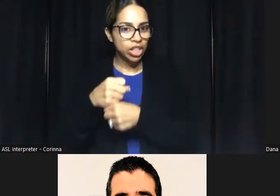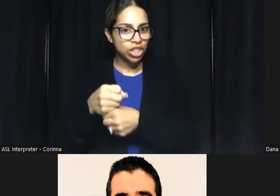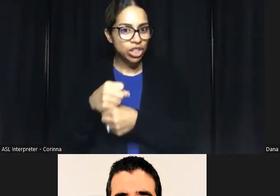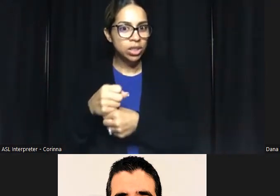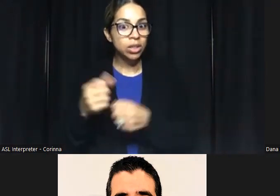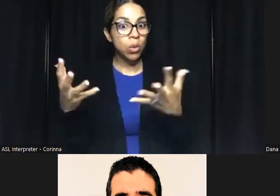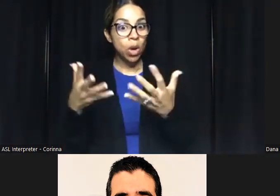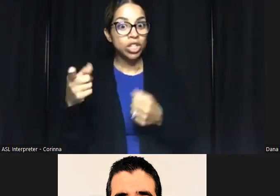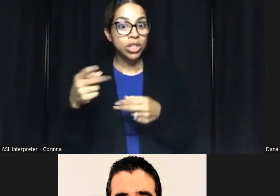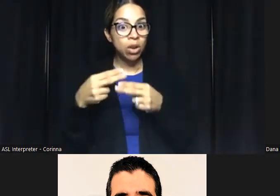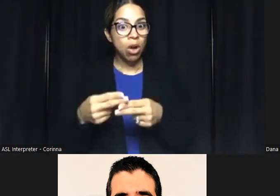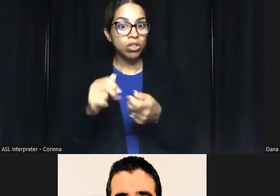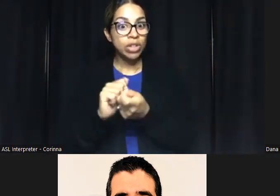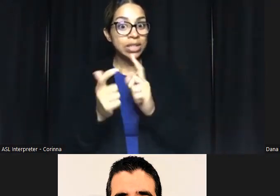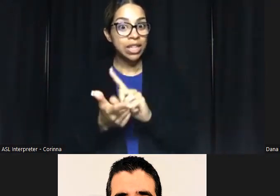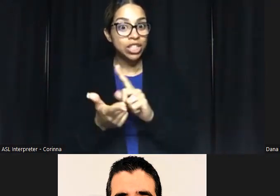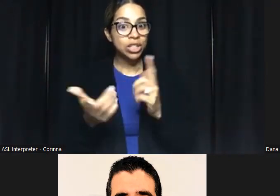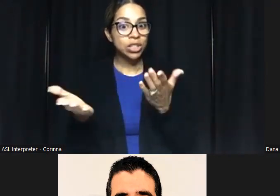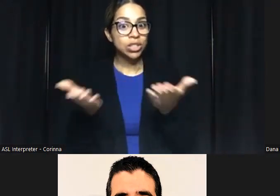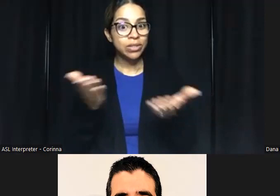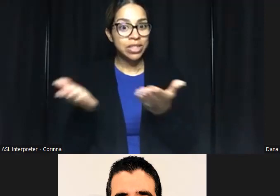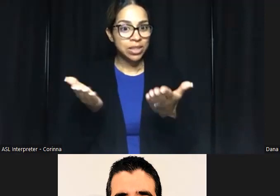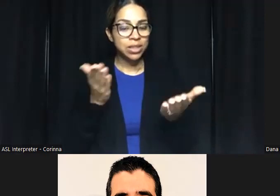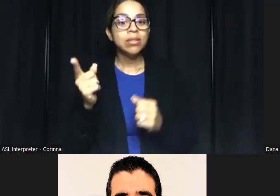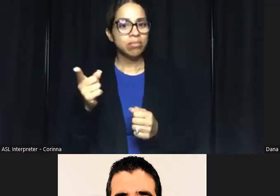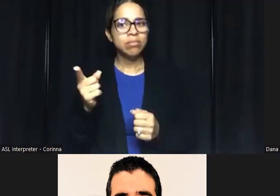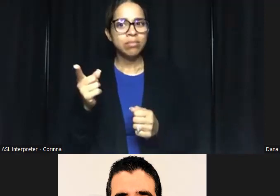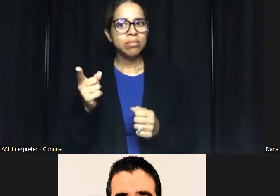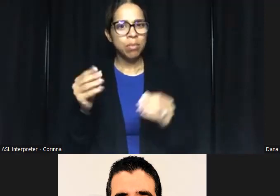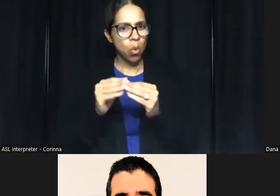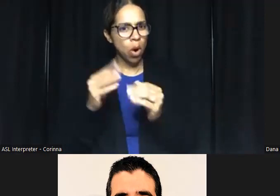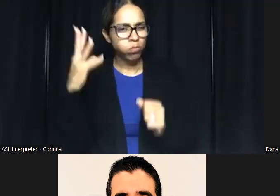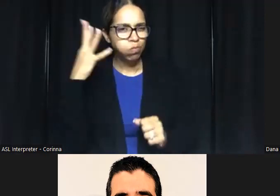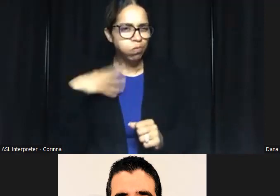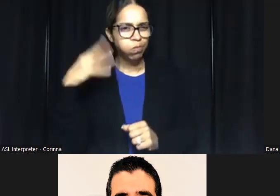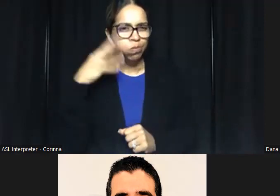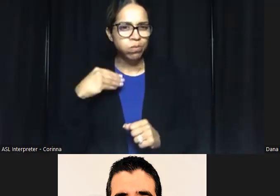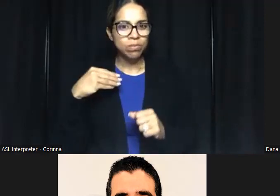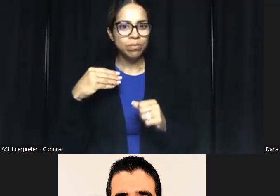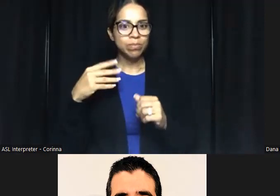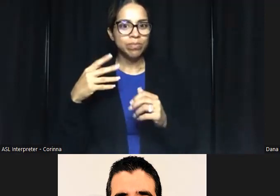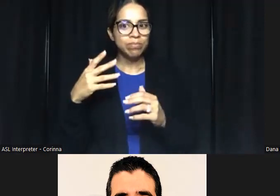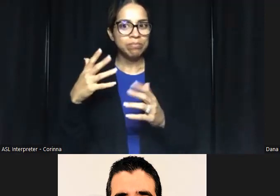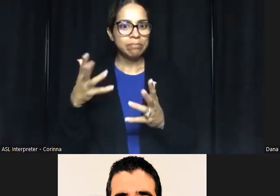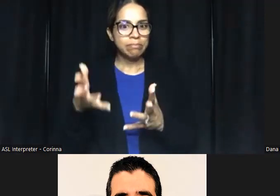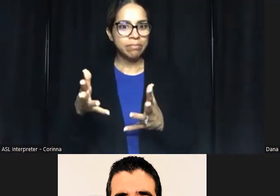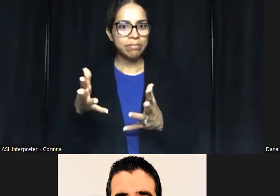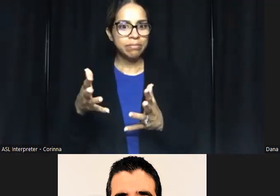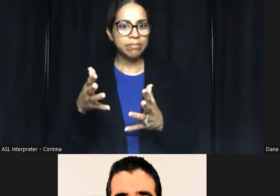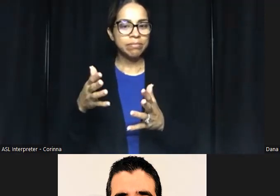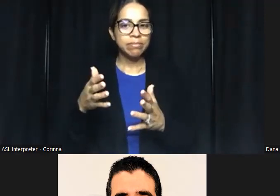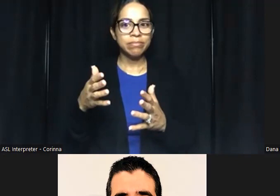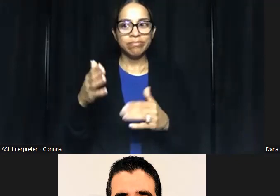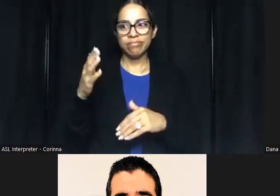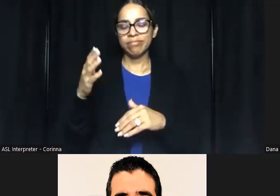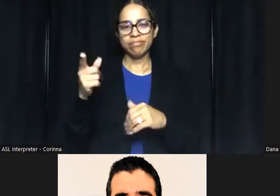translation services, which are very much more than what we would historically have considered simple